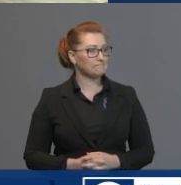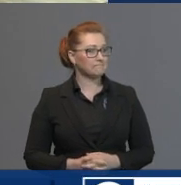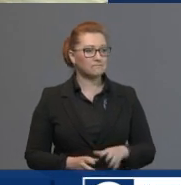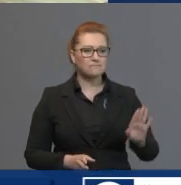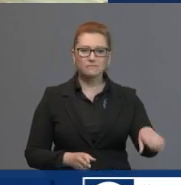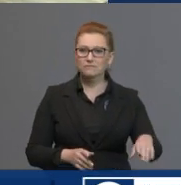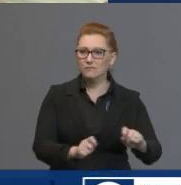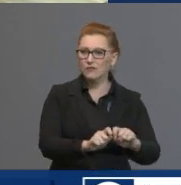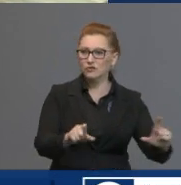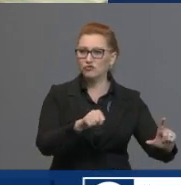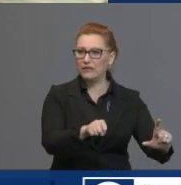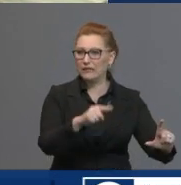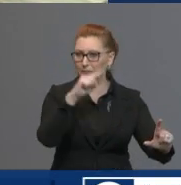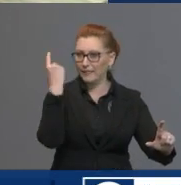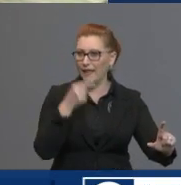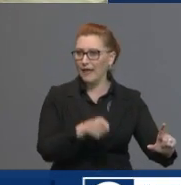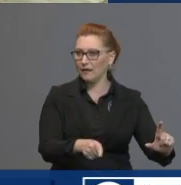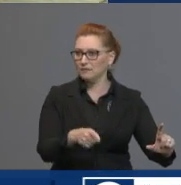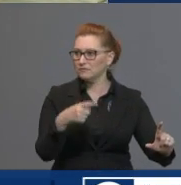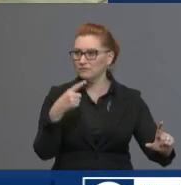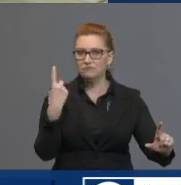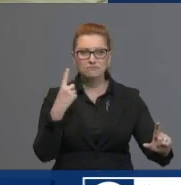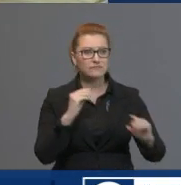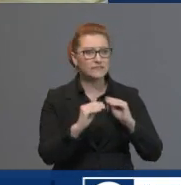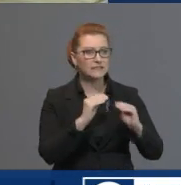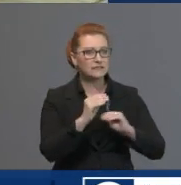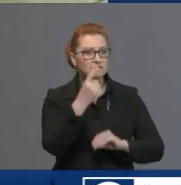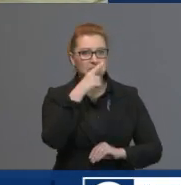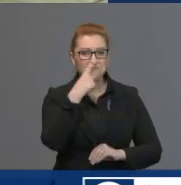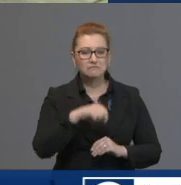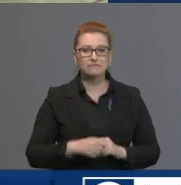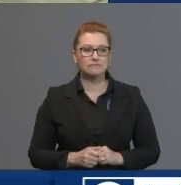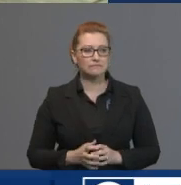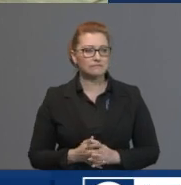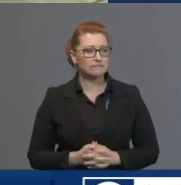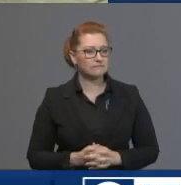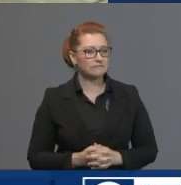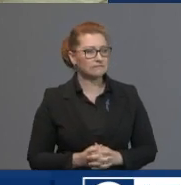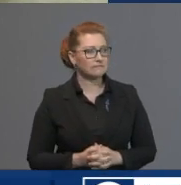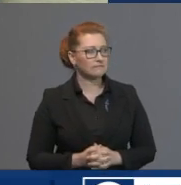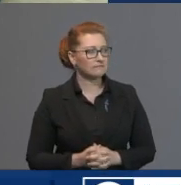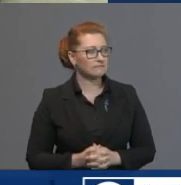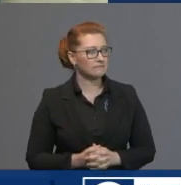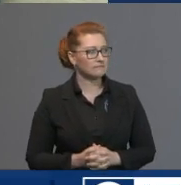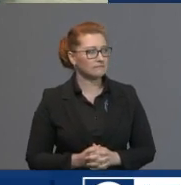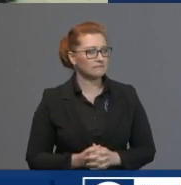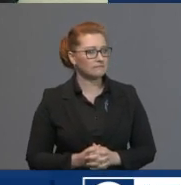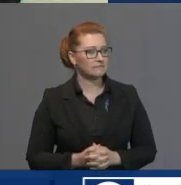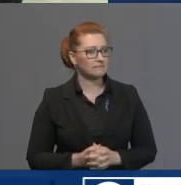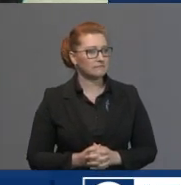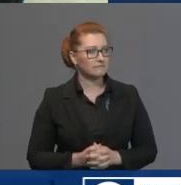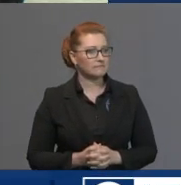I can't see the screen up here if we can get that fixed. So I want to